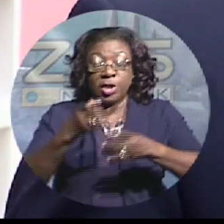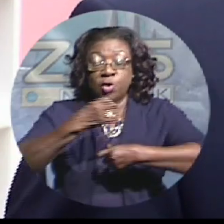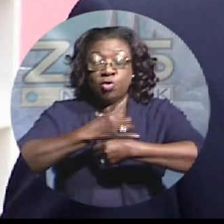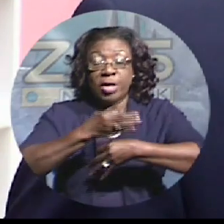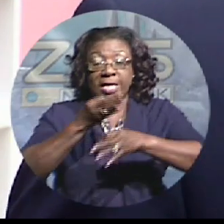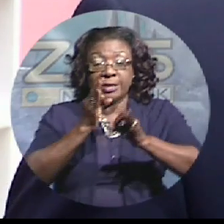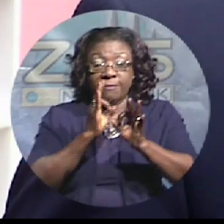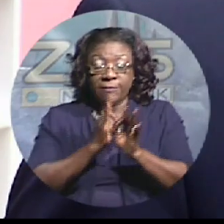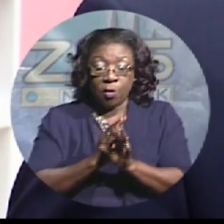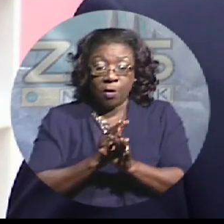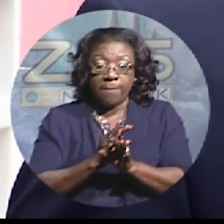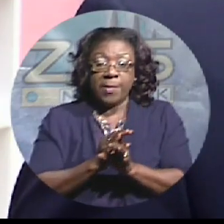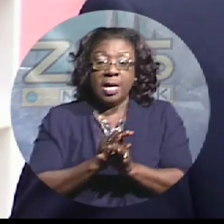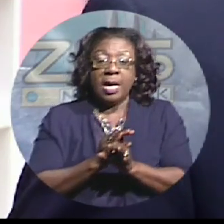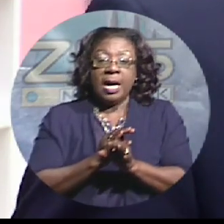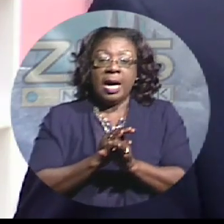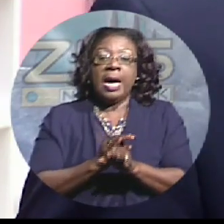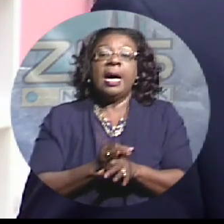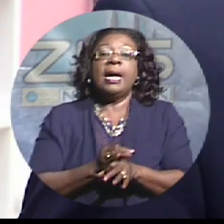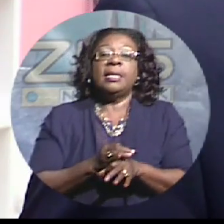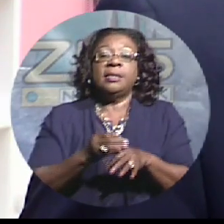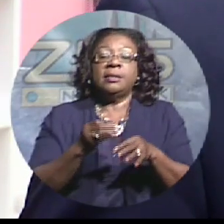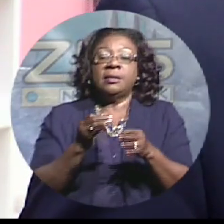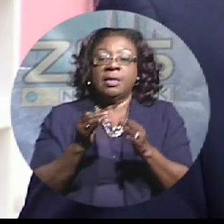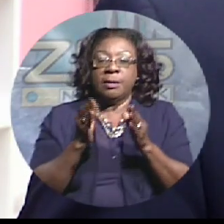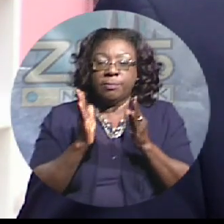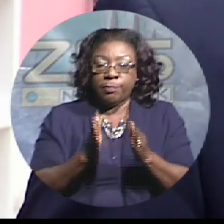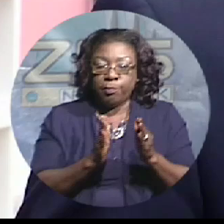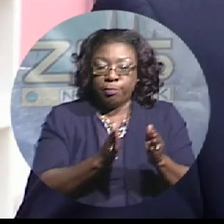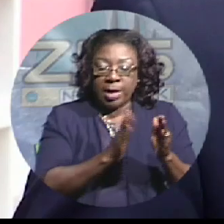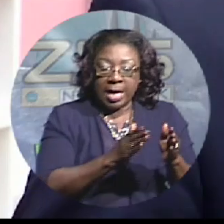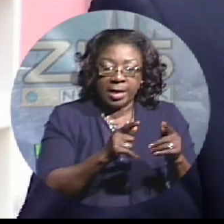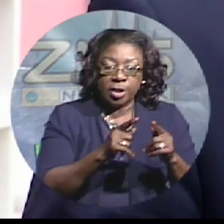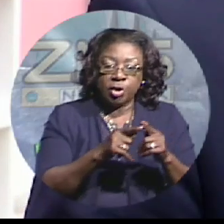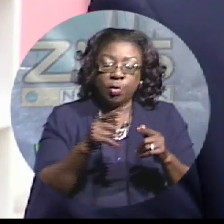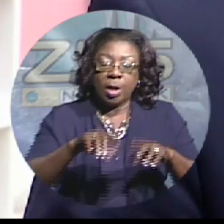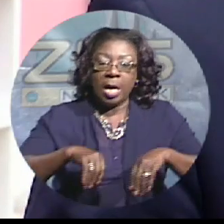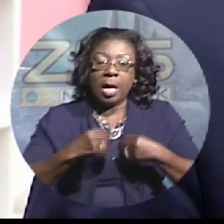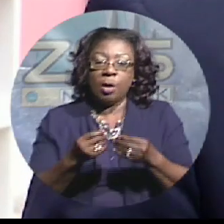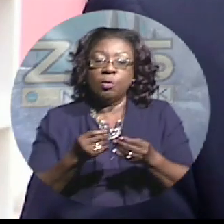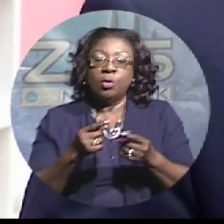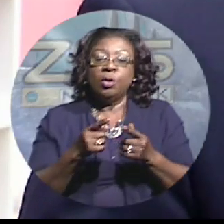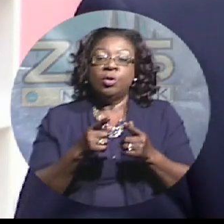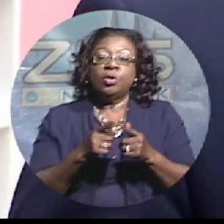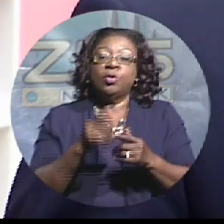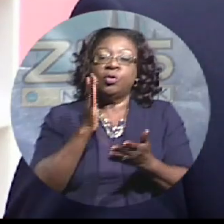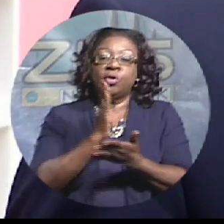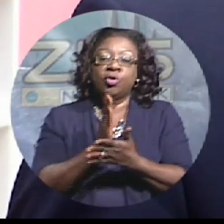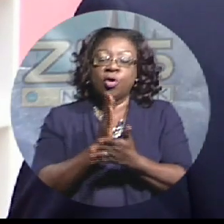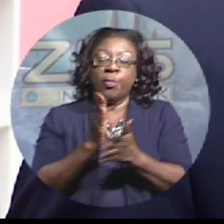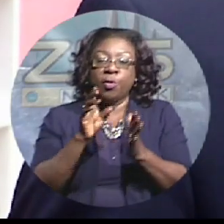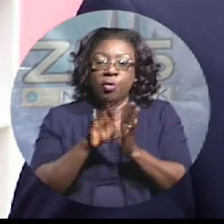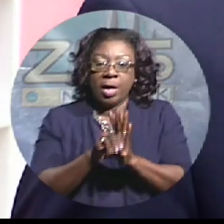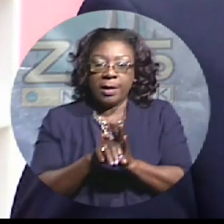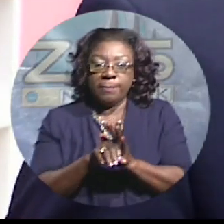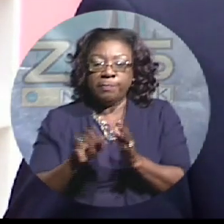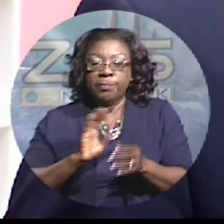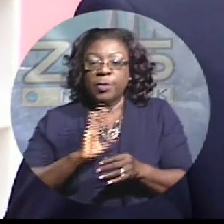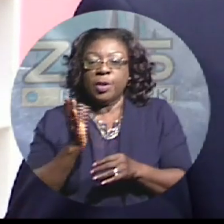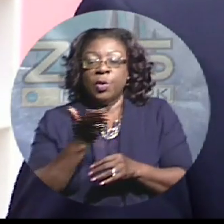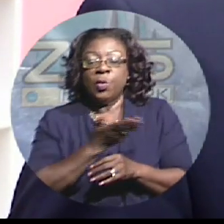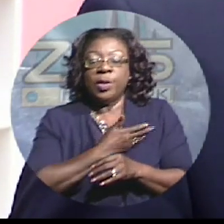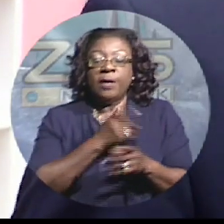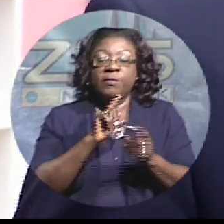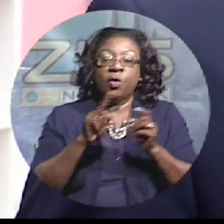into strategies. That's their role. Our role is to ensure that the plans that we have articulated leading up